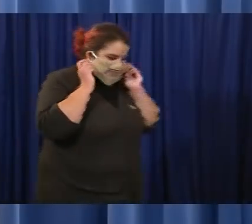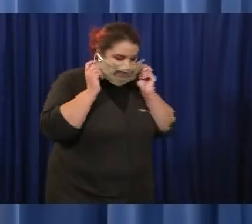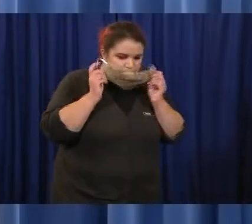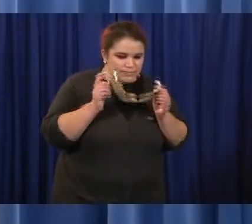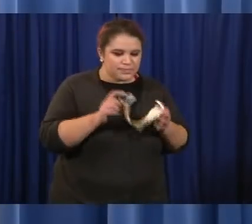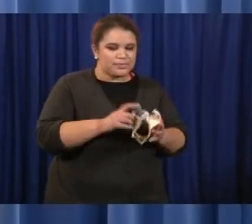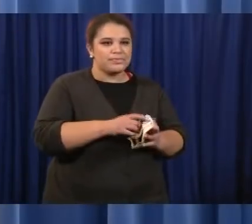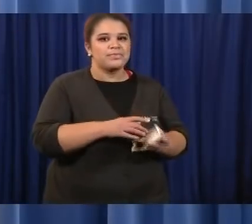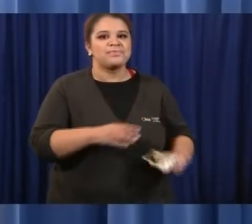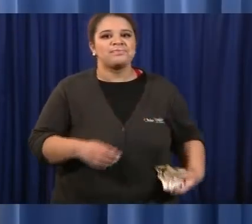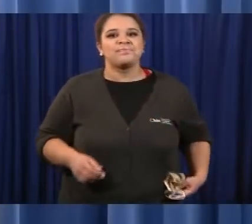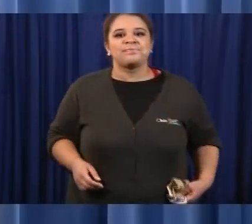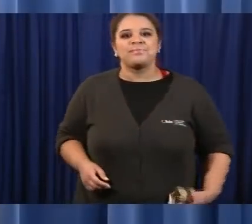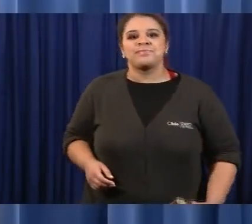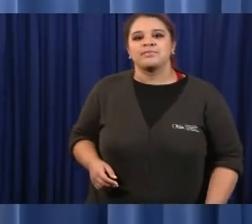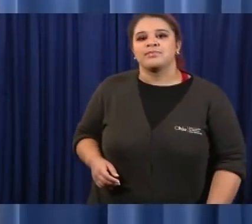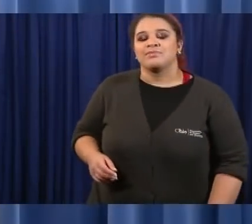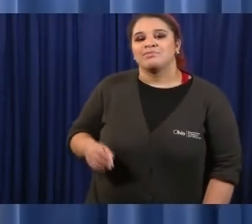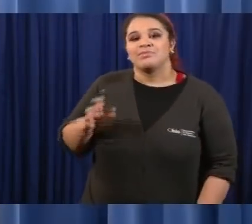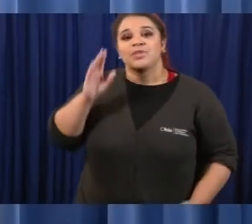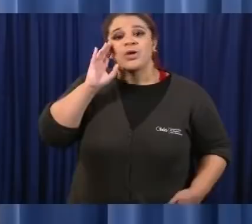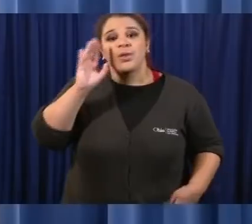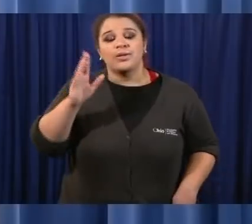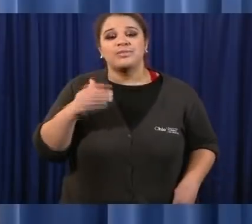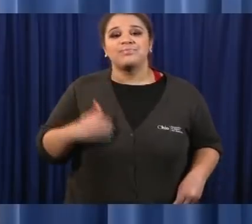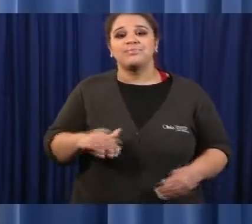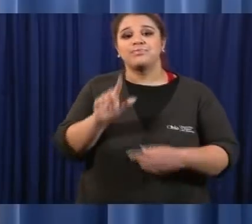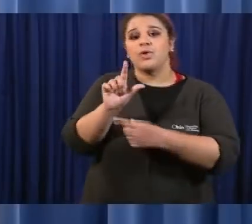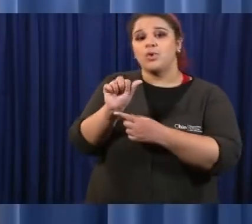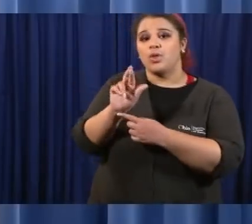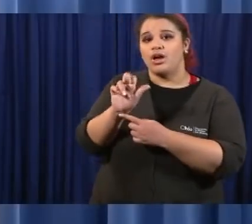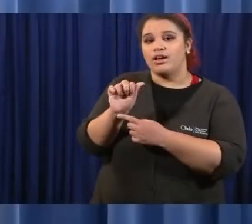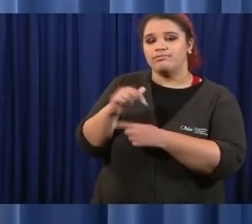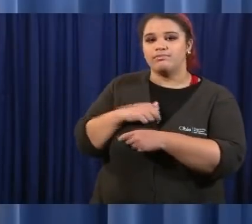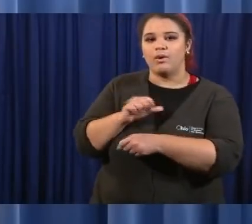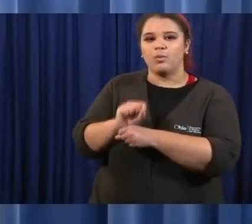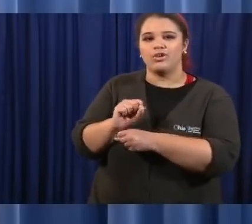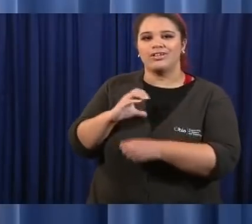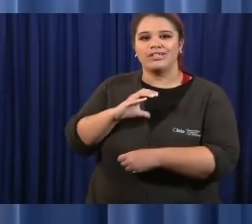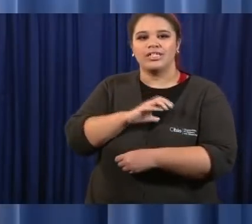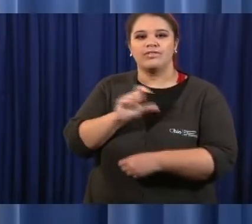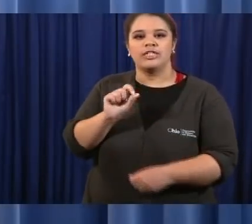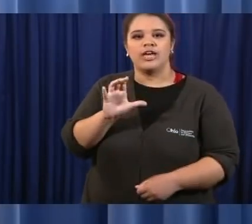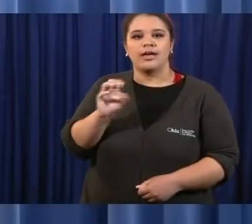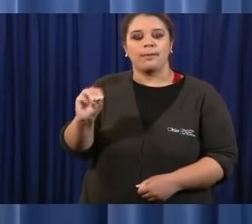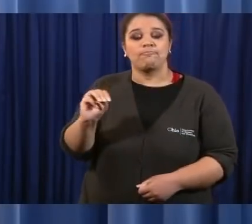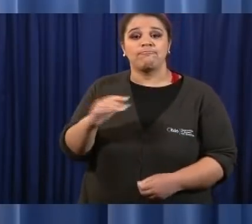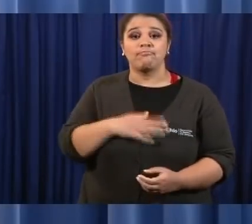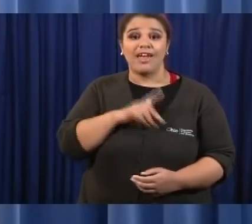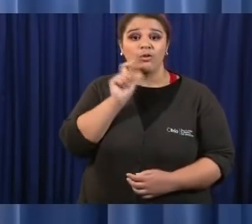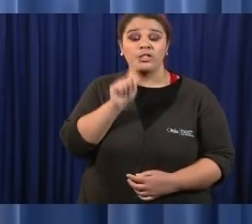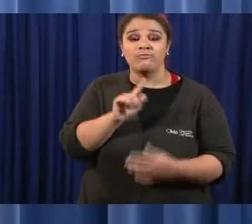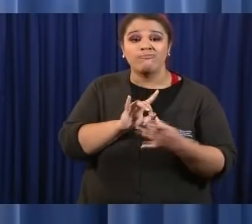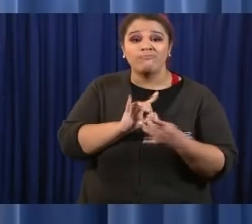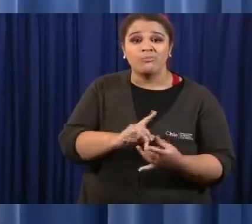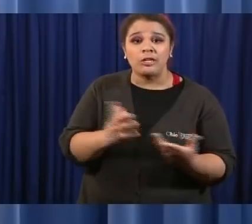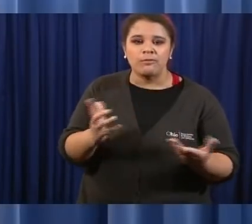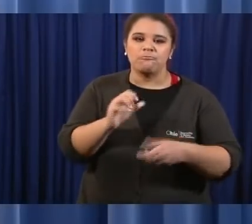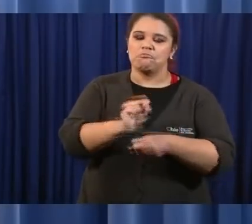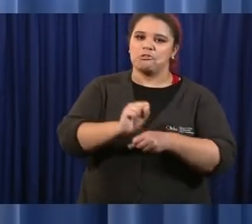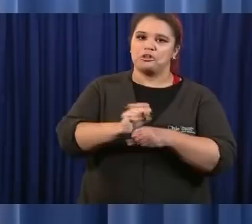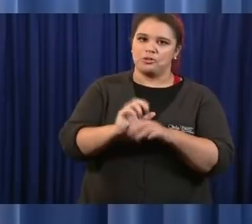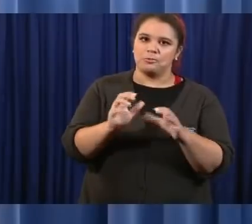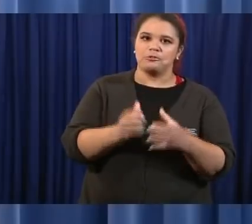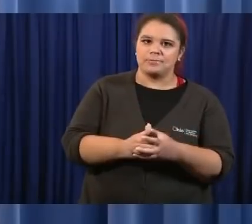Hello, this is Laura Hancock from Cleveland.com. I have a question about the working groups. We know that there